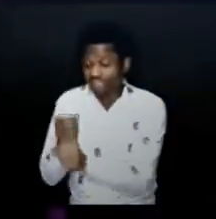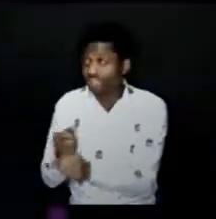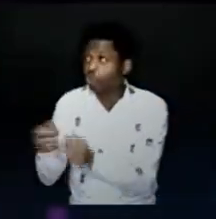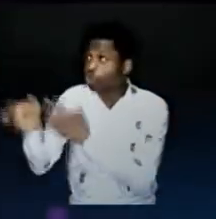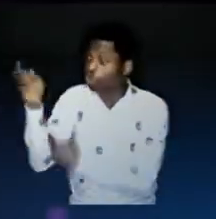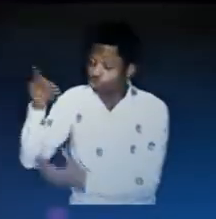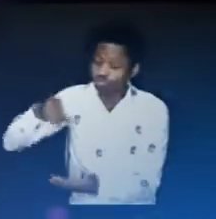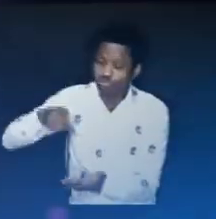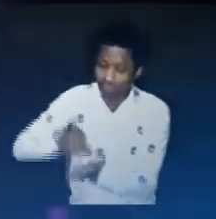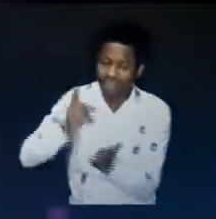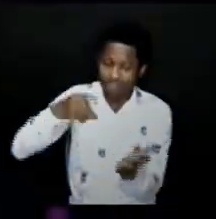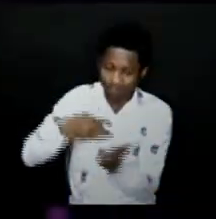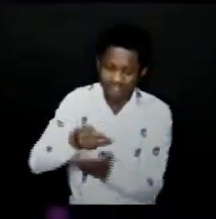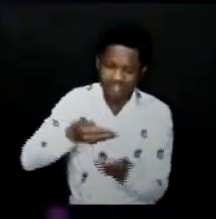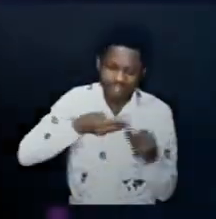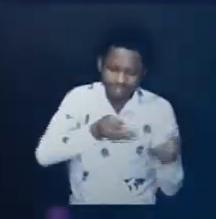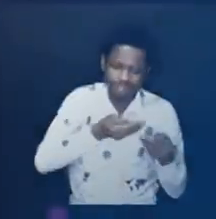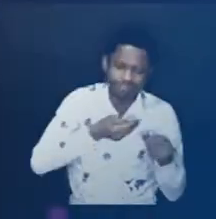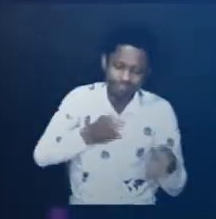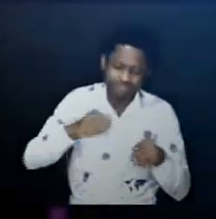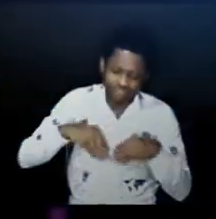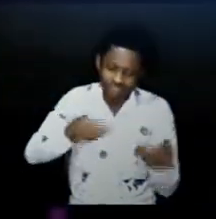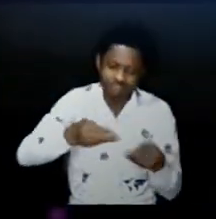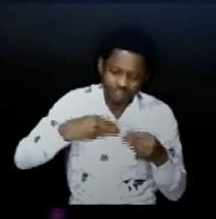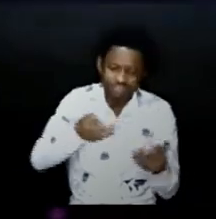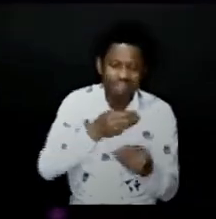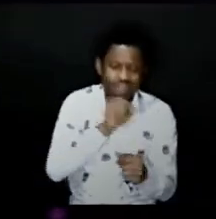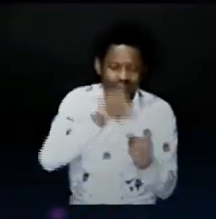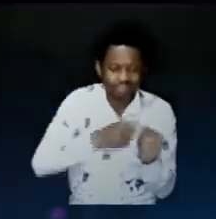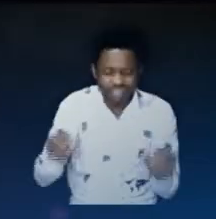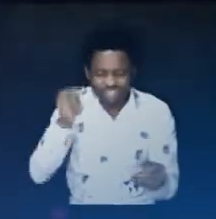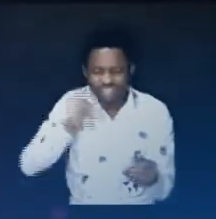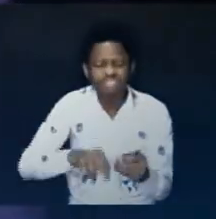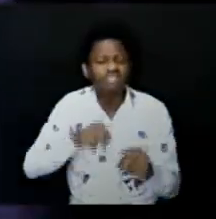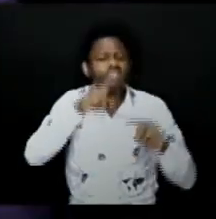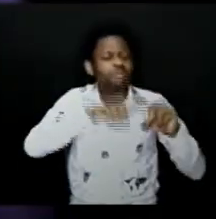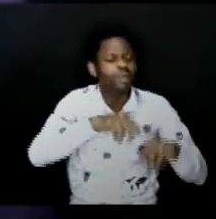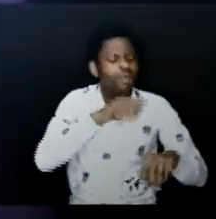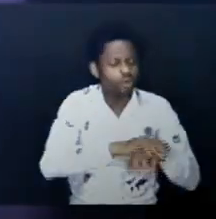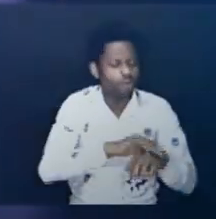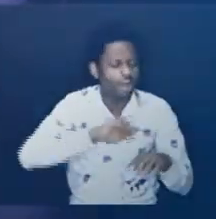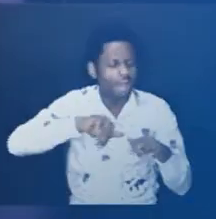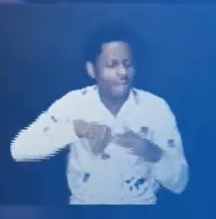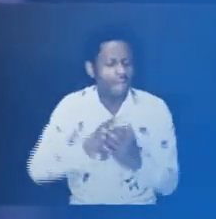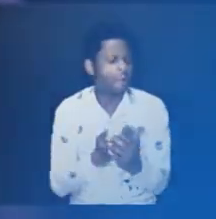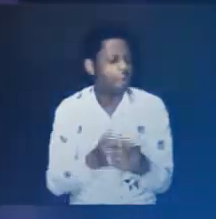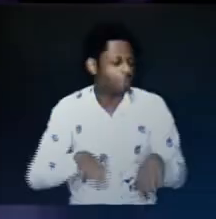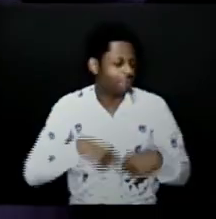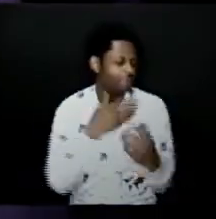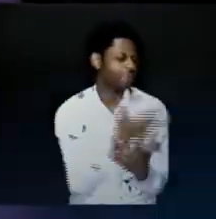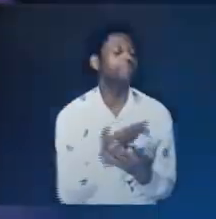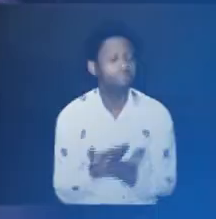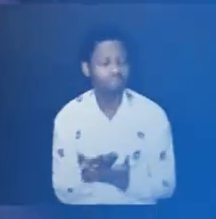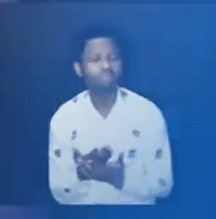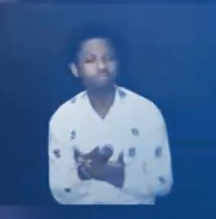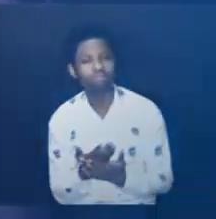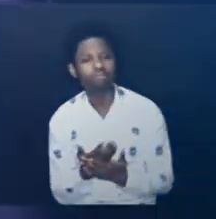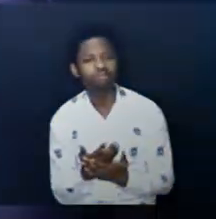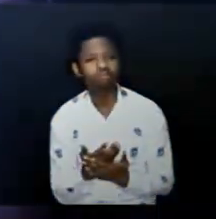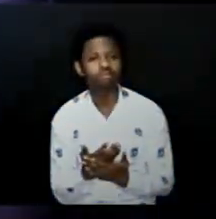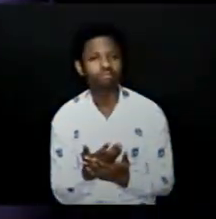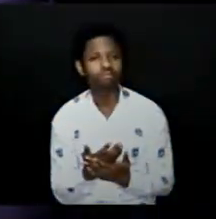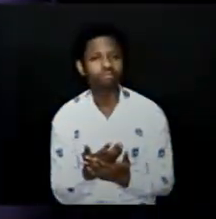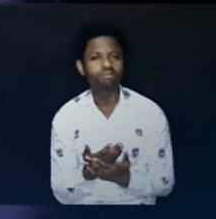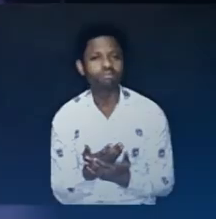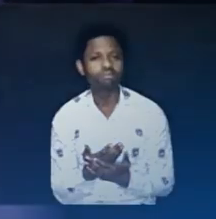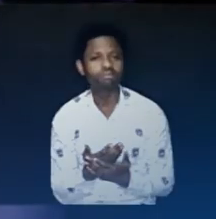has freely given to us as individuals and as nations. That's a